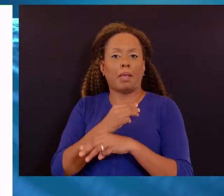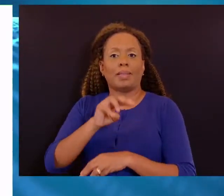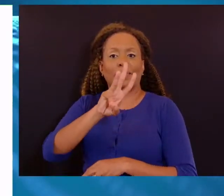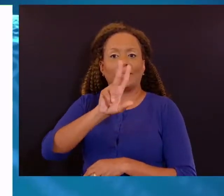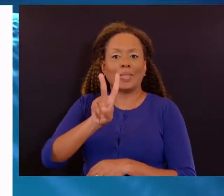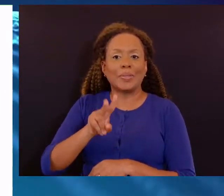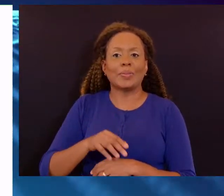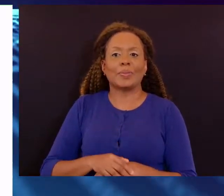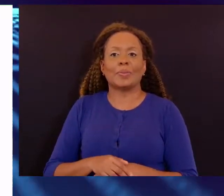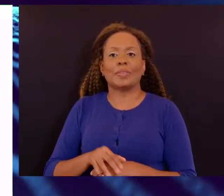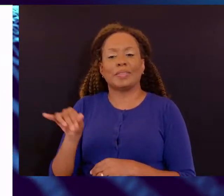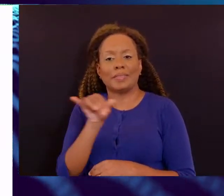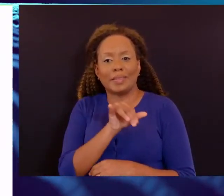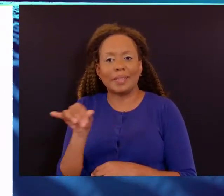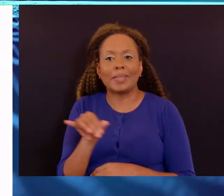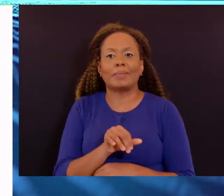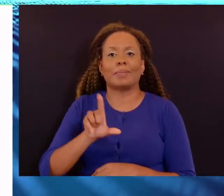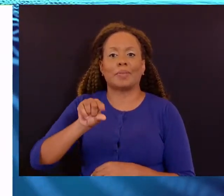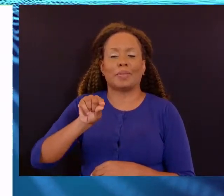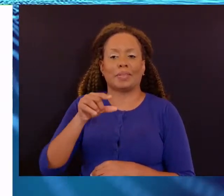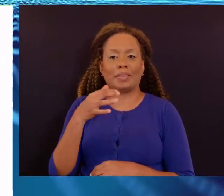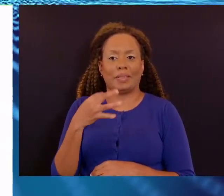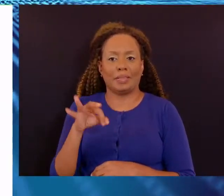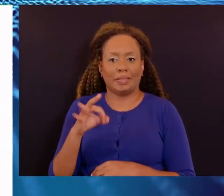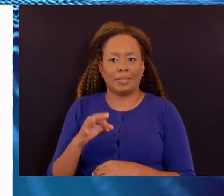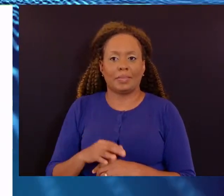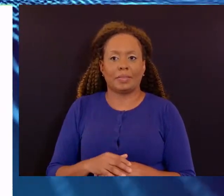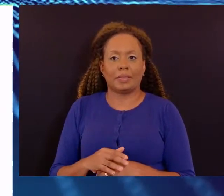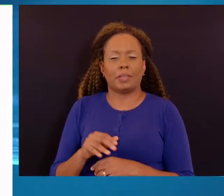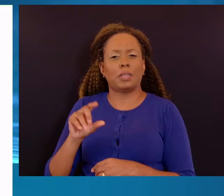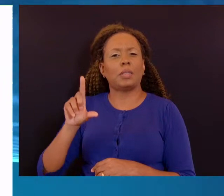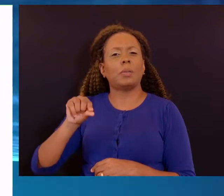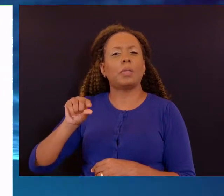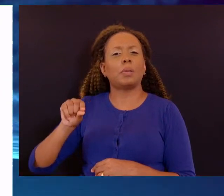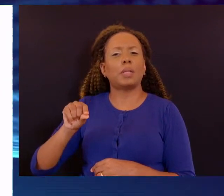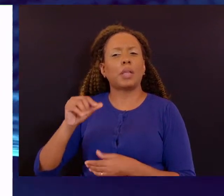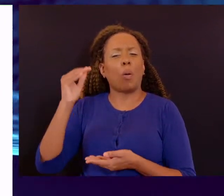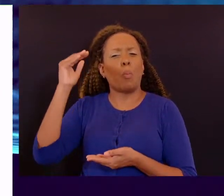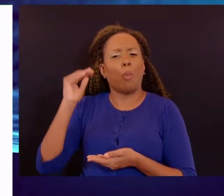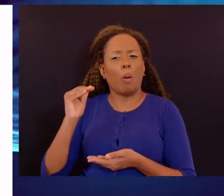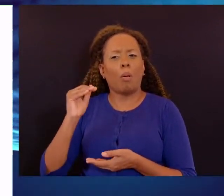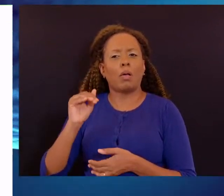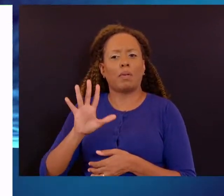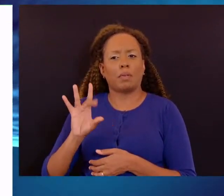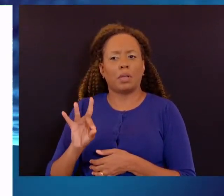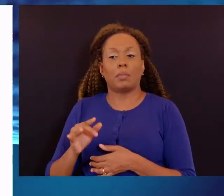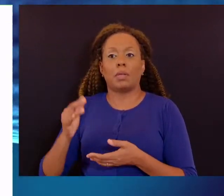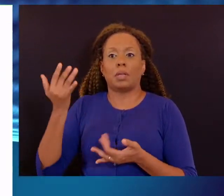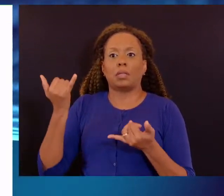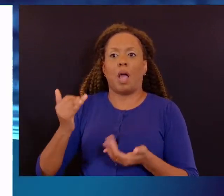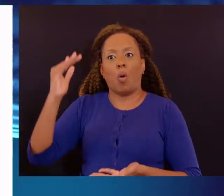was 62, and also in 2019. There was a slight decline in 2020, and now